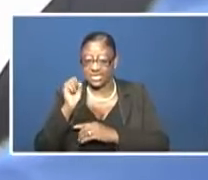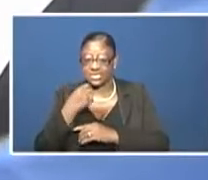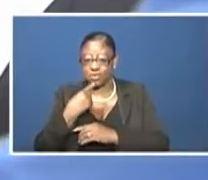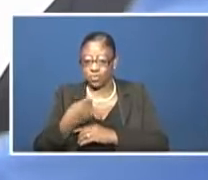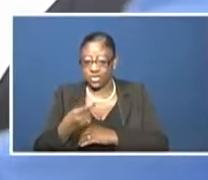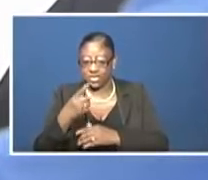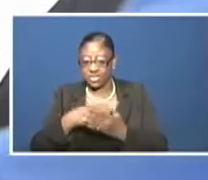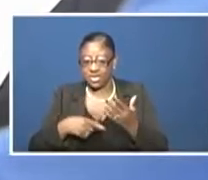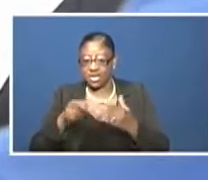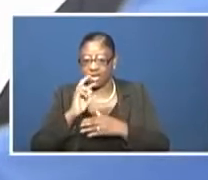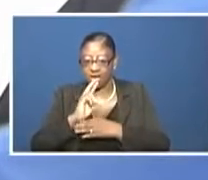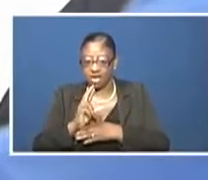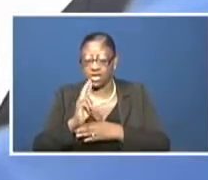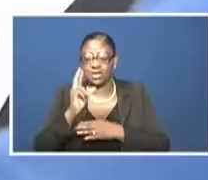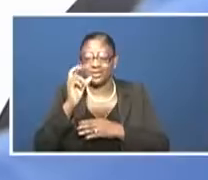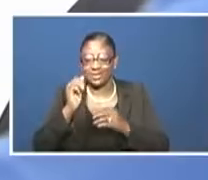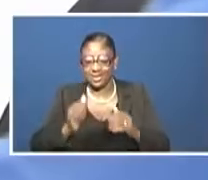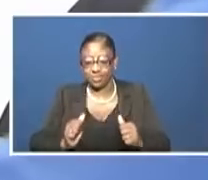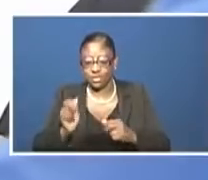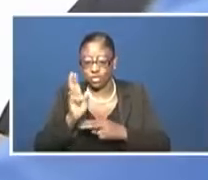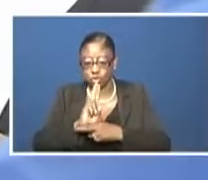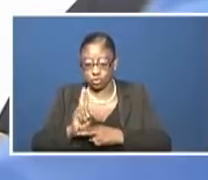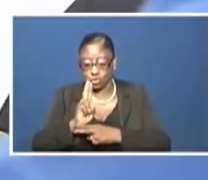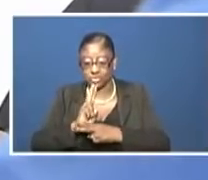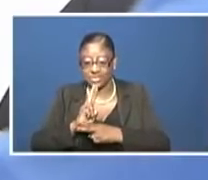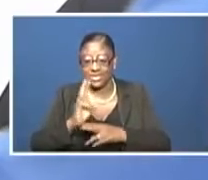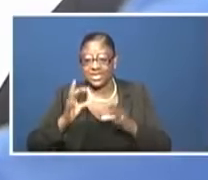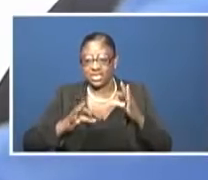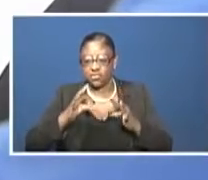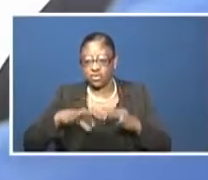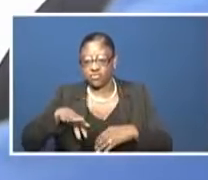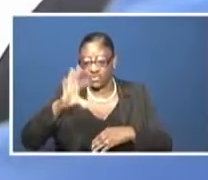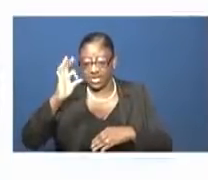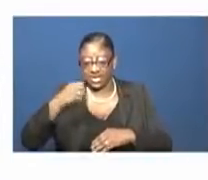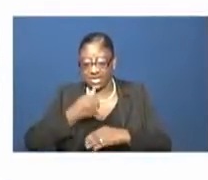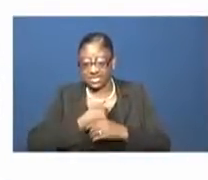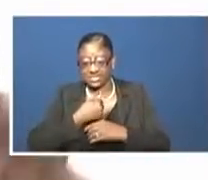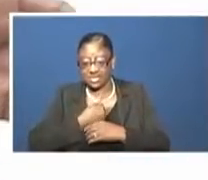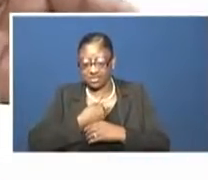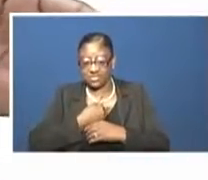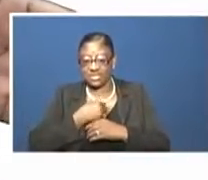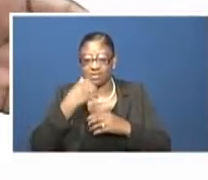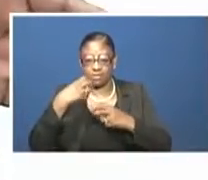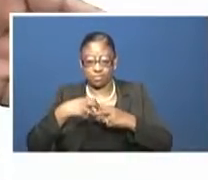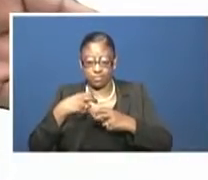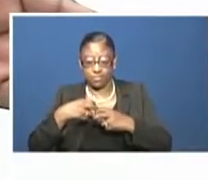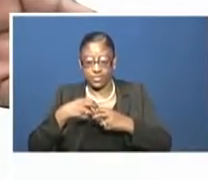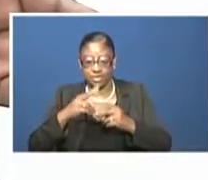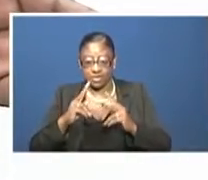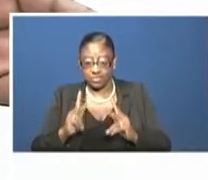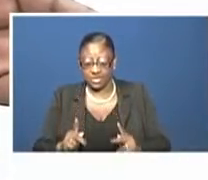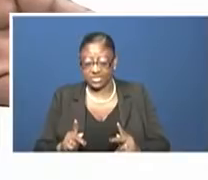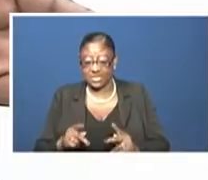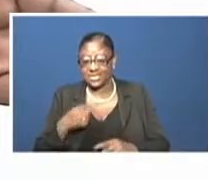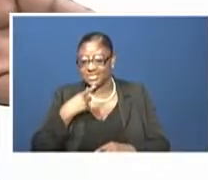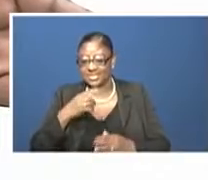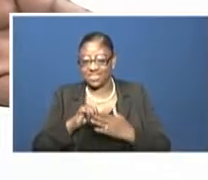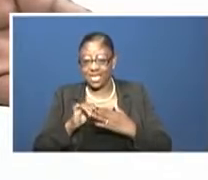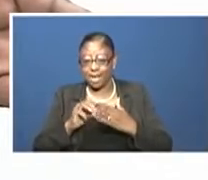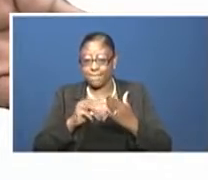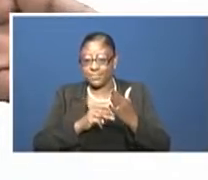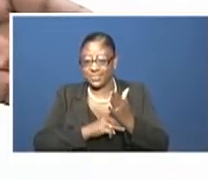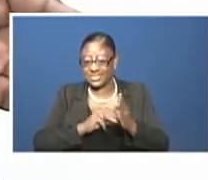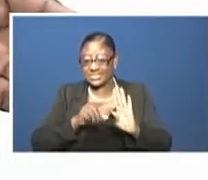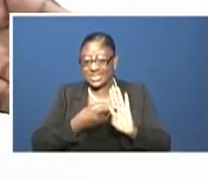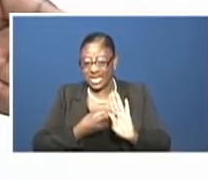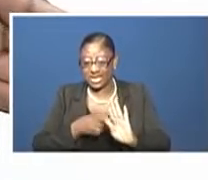they are, they can be used for other things if we find ourselves in a difficult situation. Now, this multi-million-dollar project started in